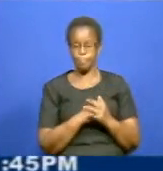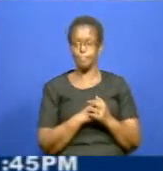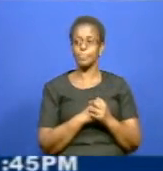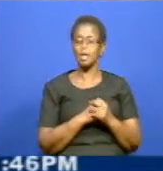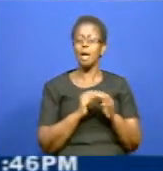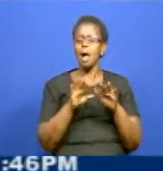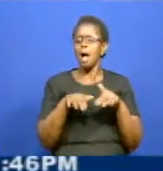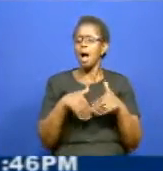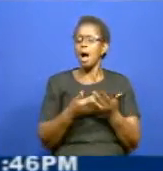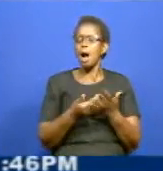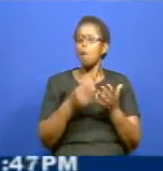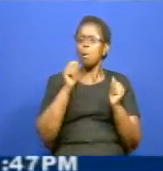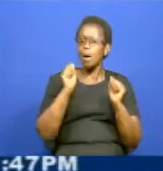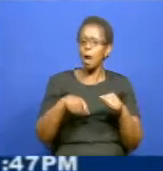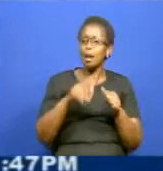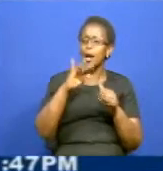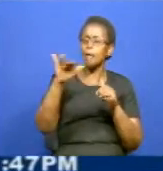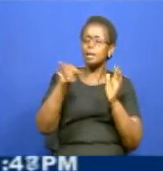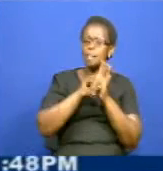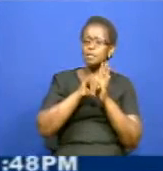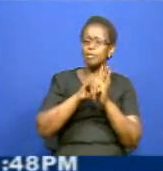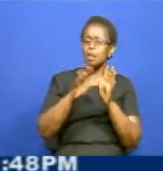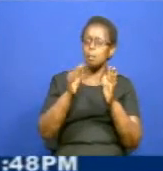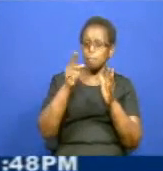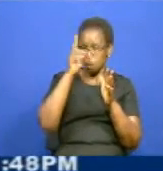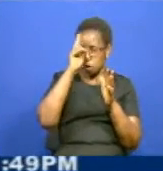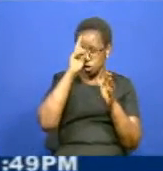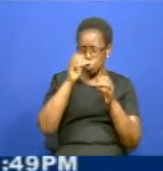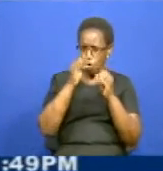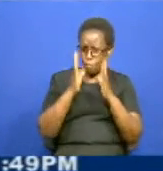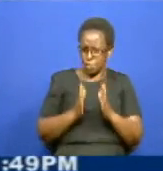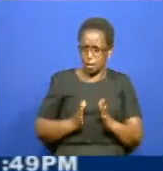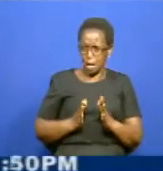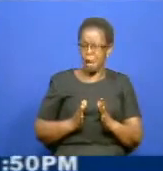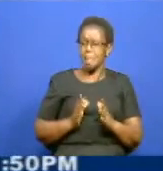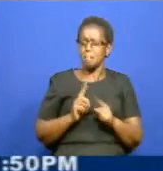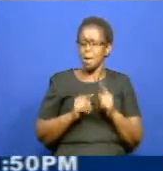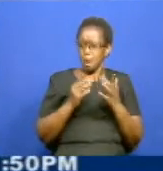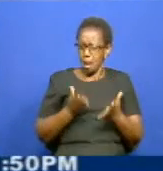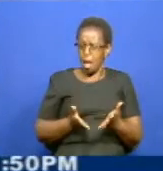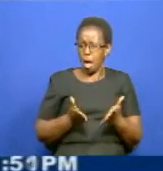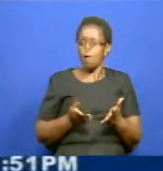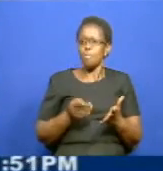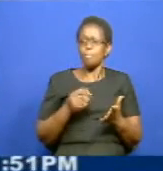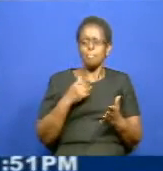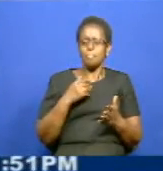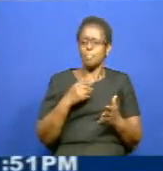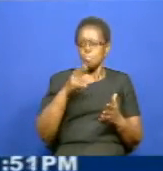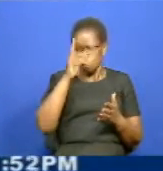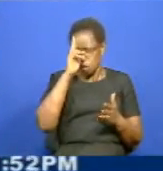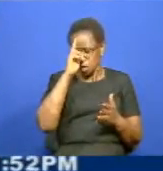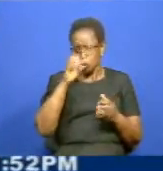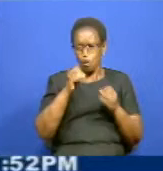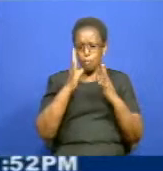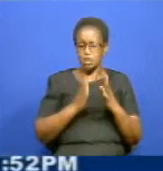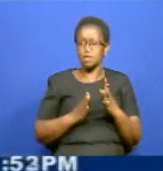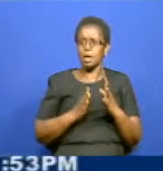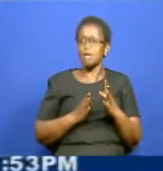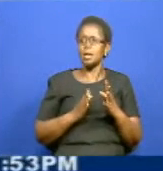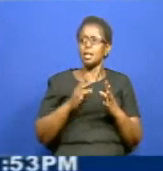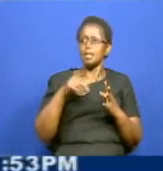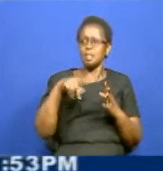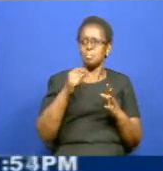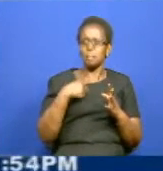do you identify a police officer, yet it has become the culture and behavior of our police officers to not